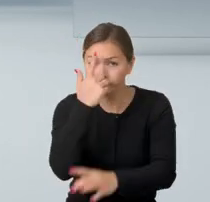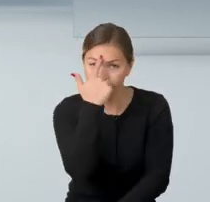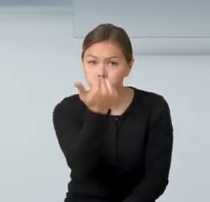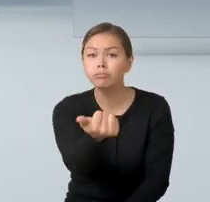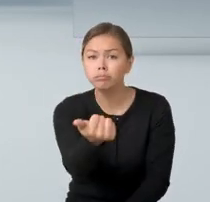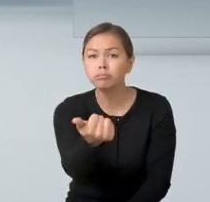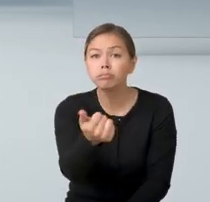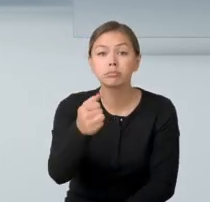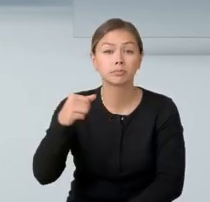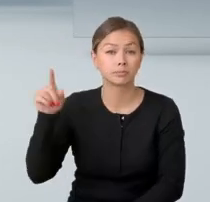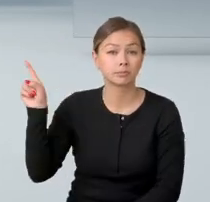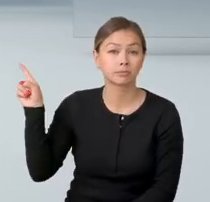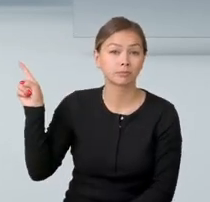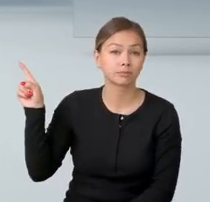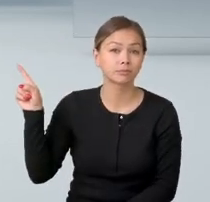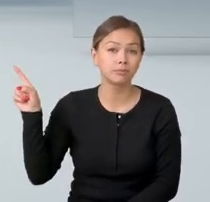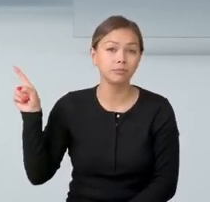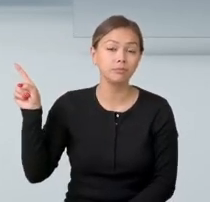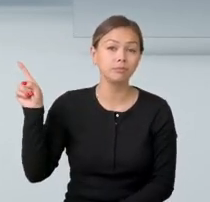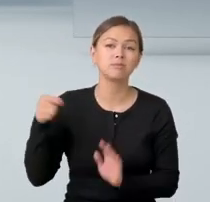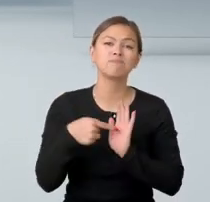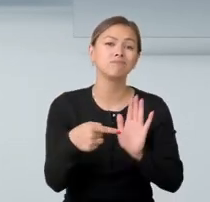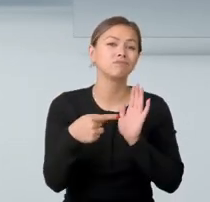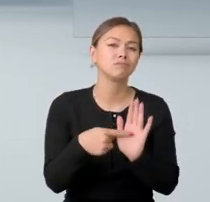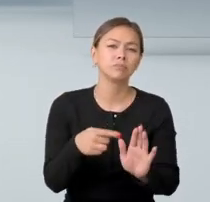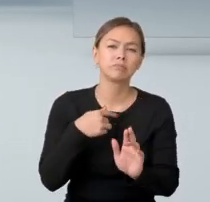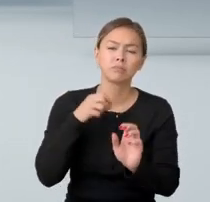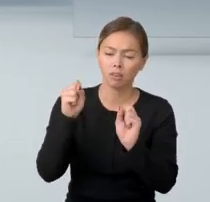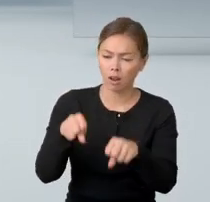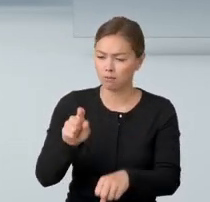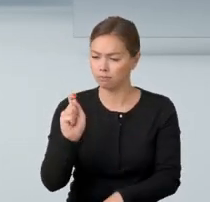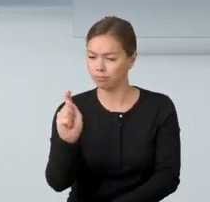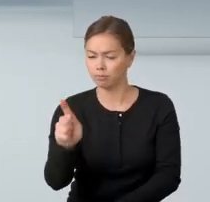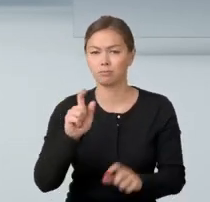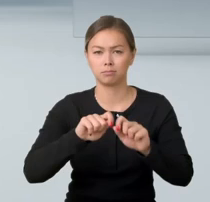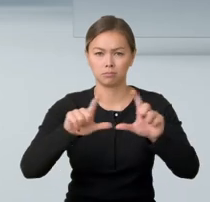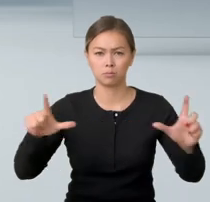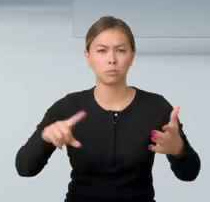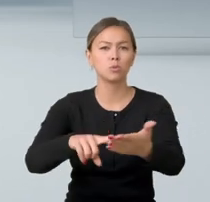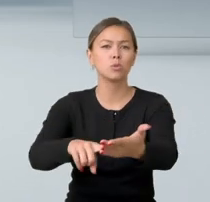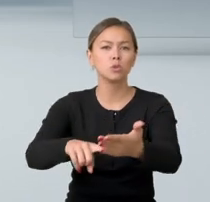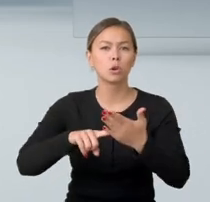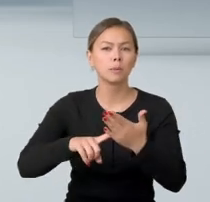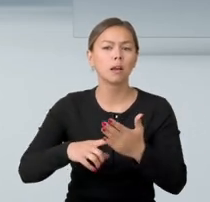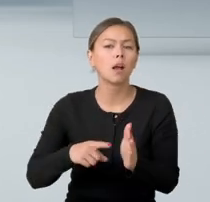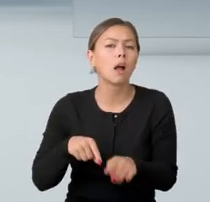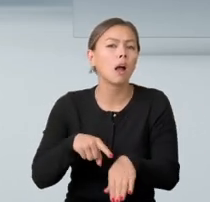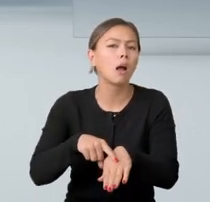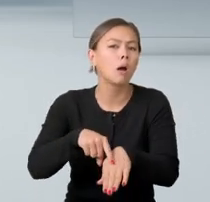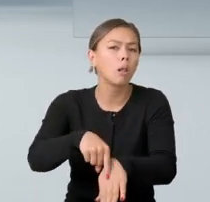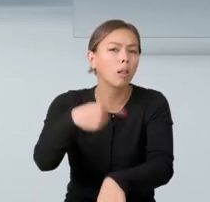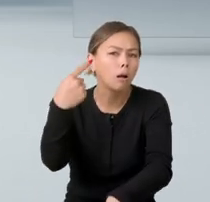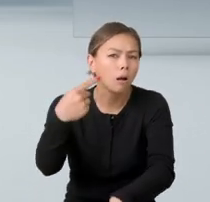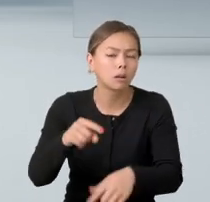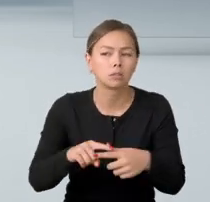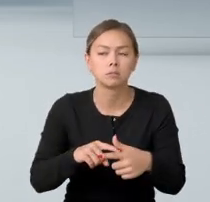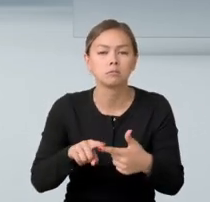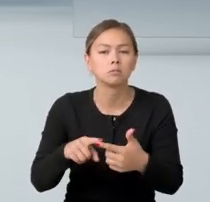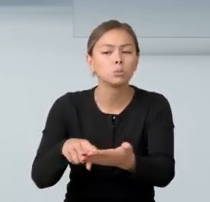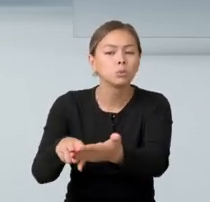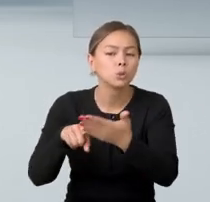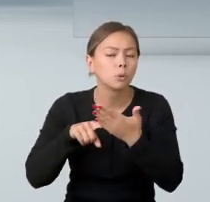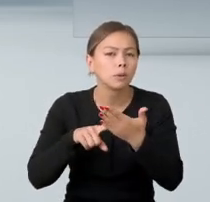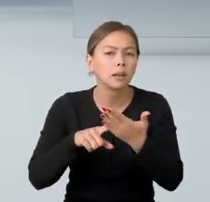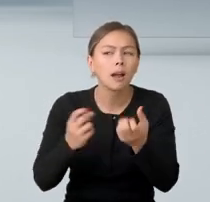can customize this dashboard as I want for example I can see how long it's taken uh for